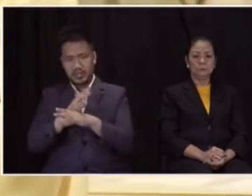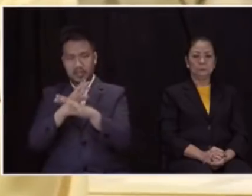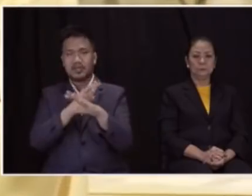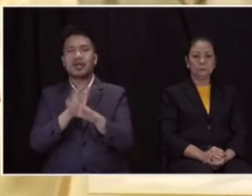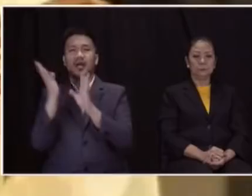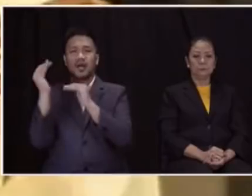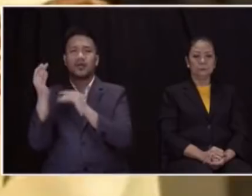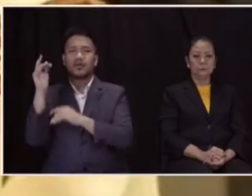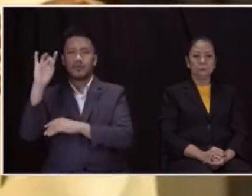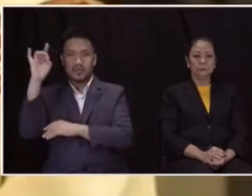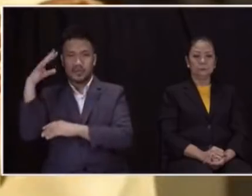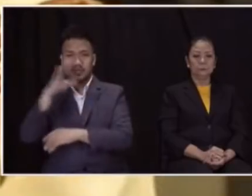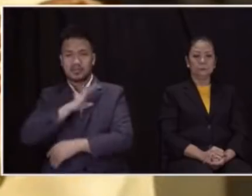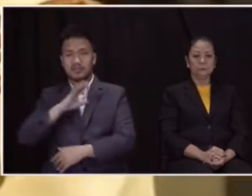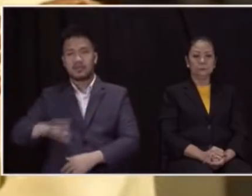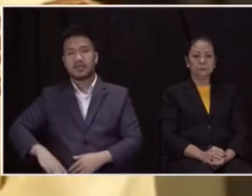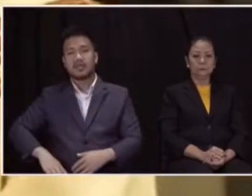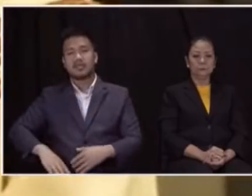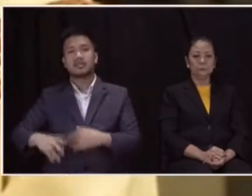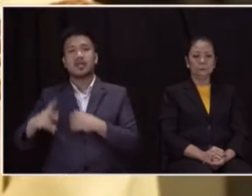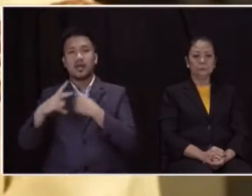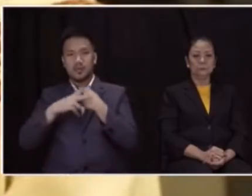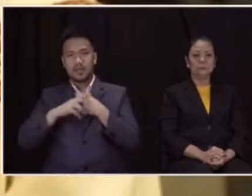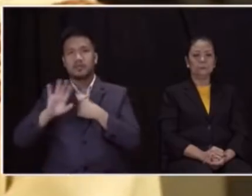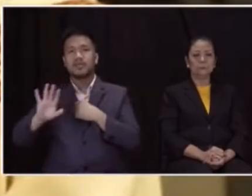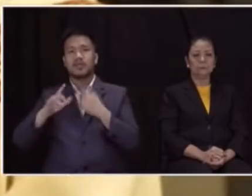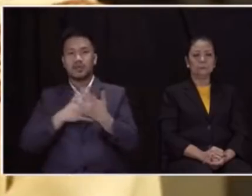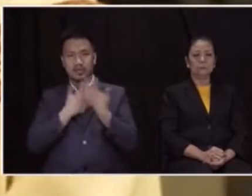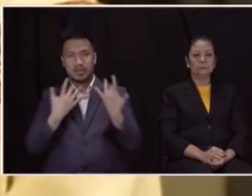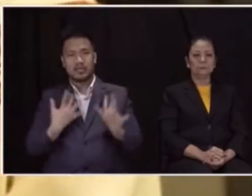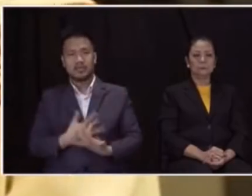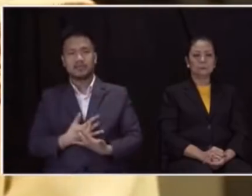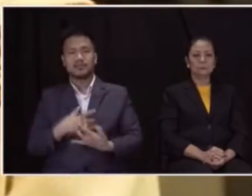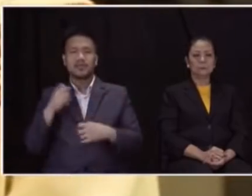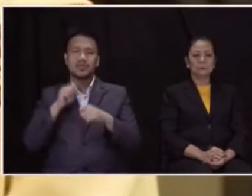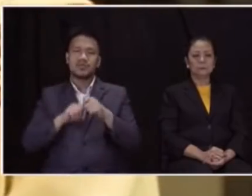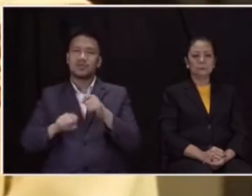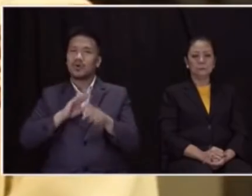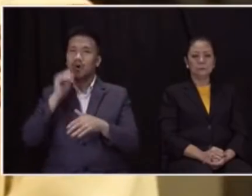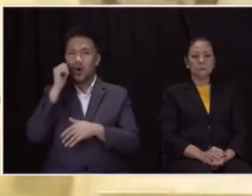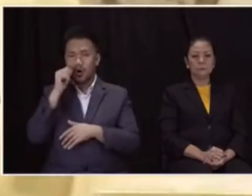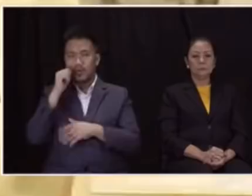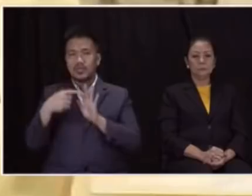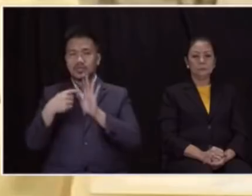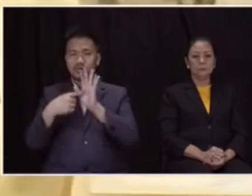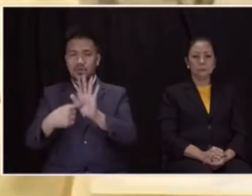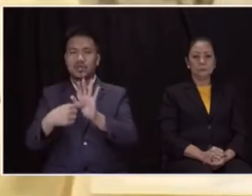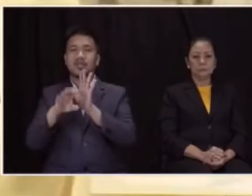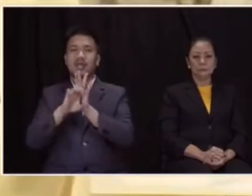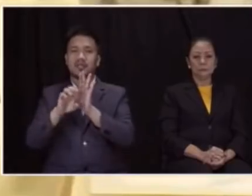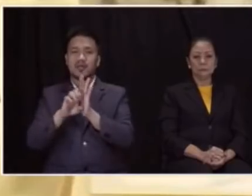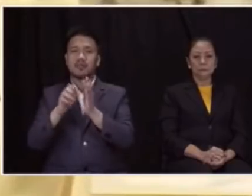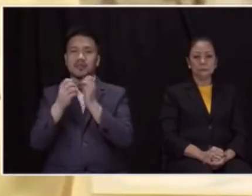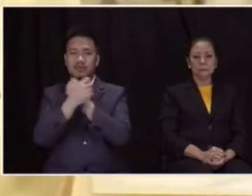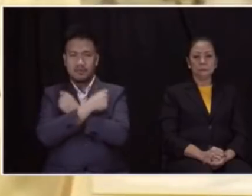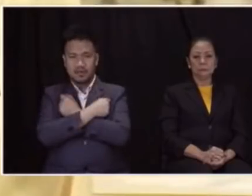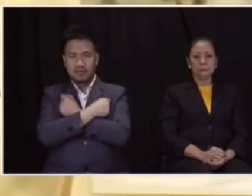the grace of Christ be kept in your heart, so that always showing the example of